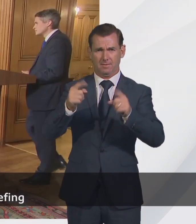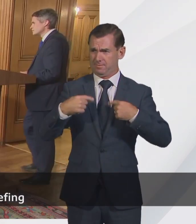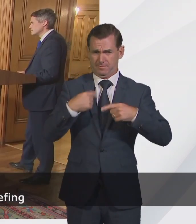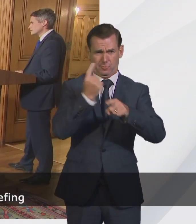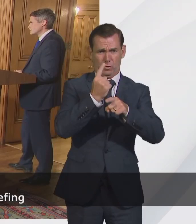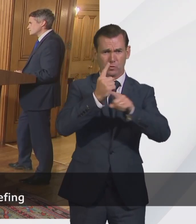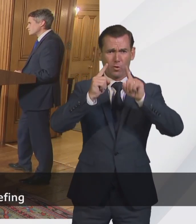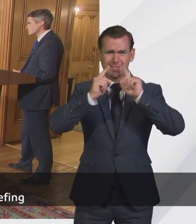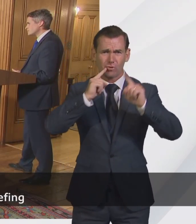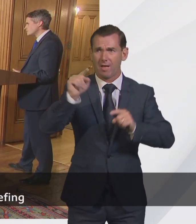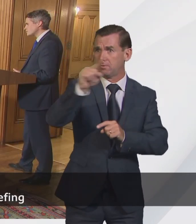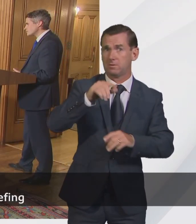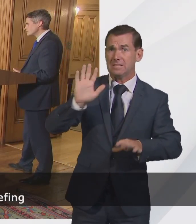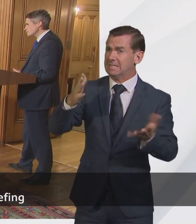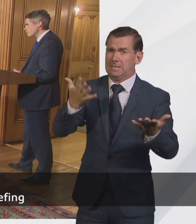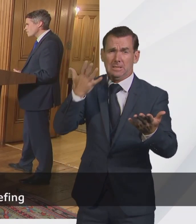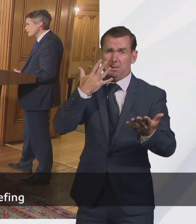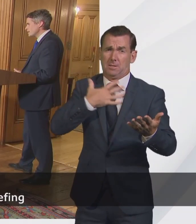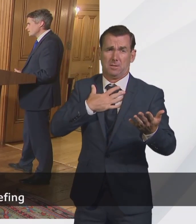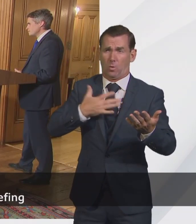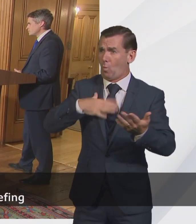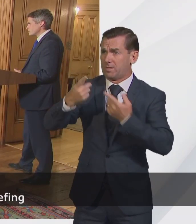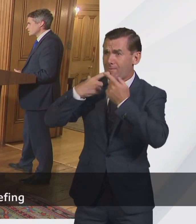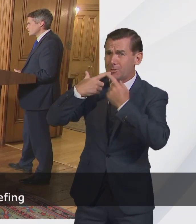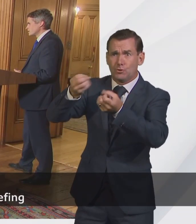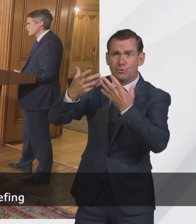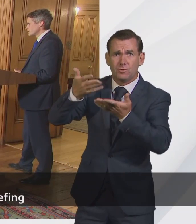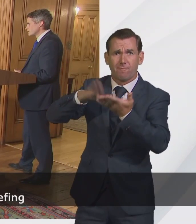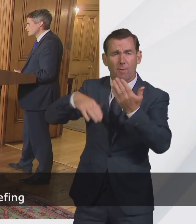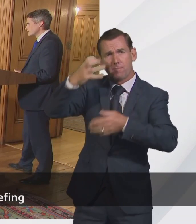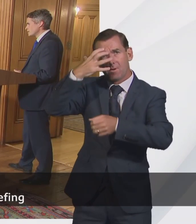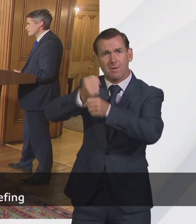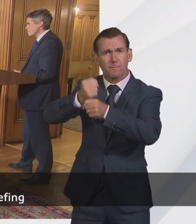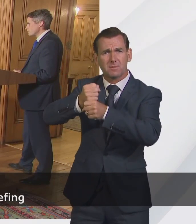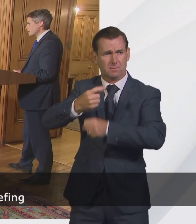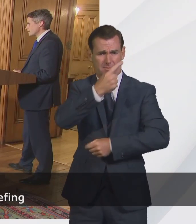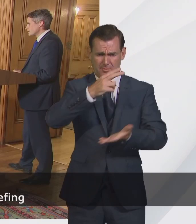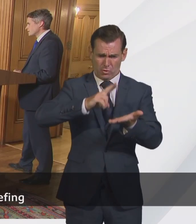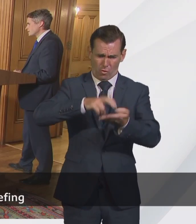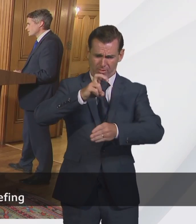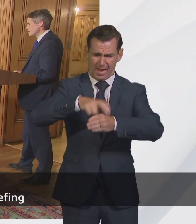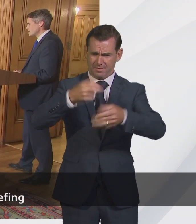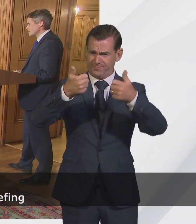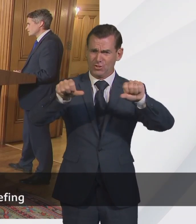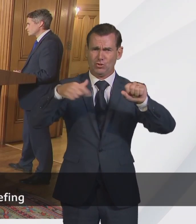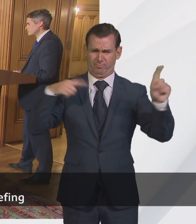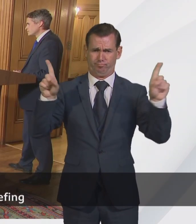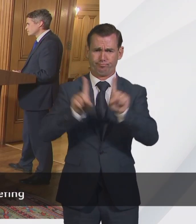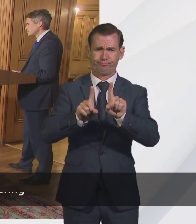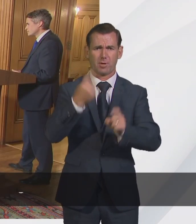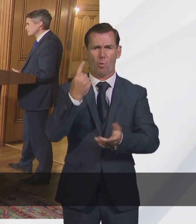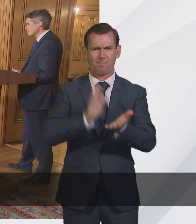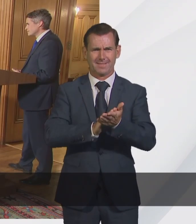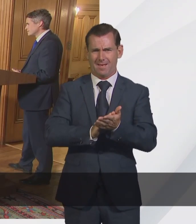really desperate to hear these things as soon as possible. Northern Ireland's already done it. It seems like it's coming down the